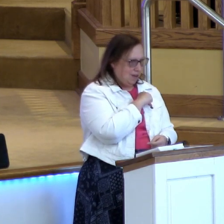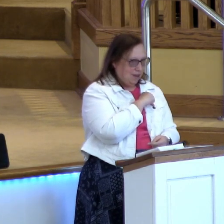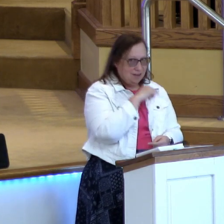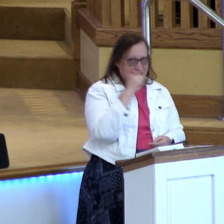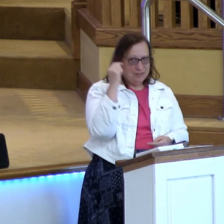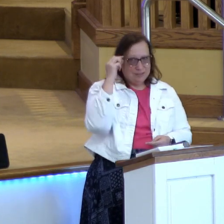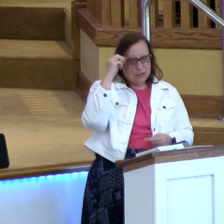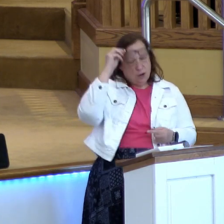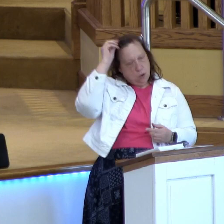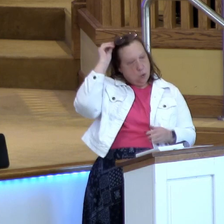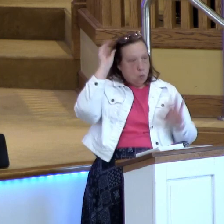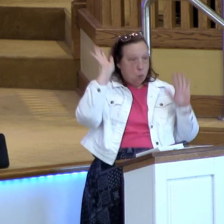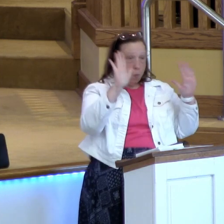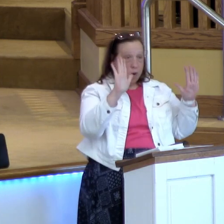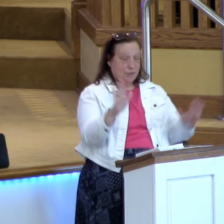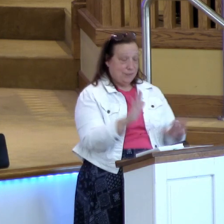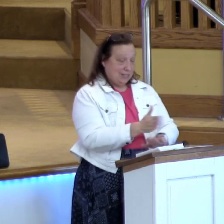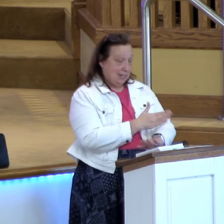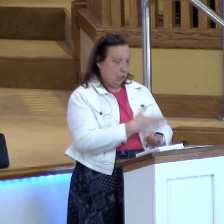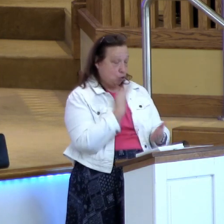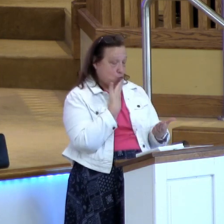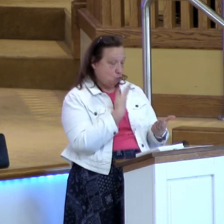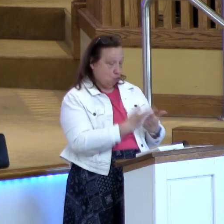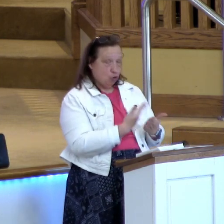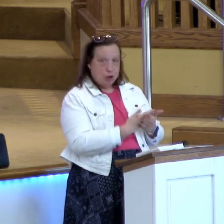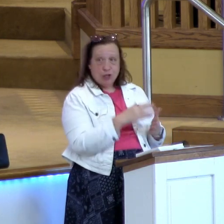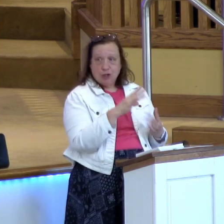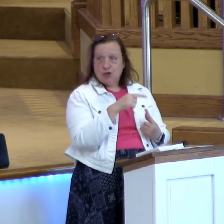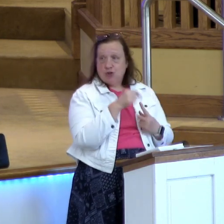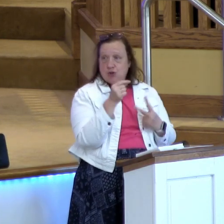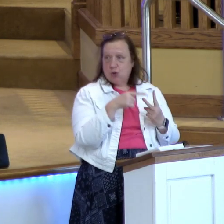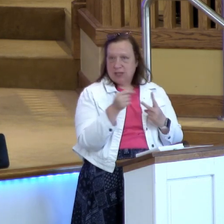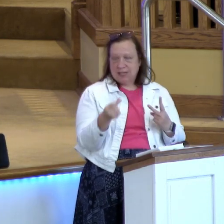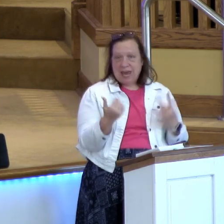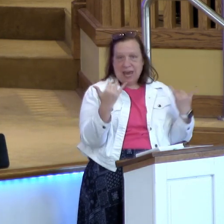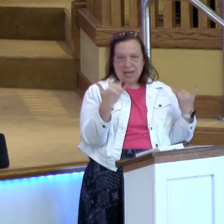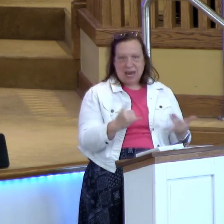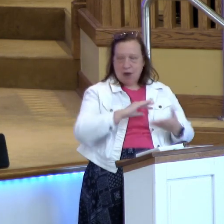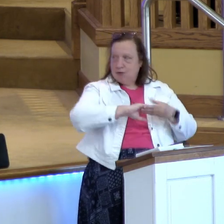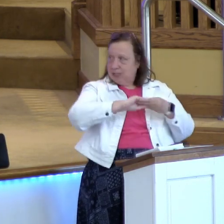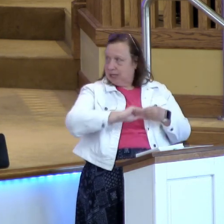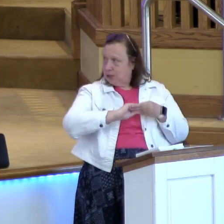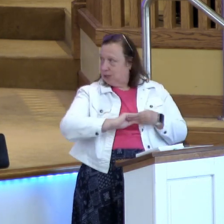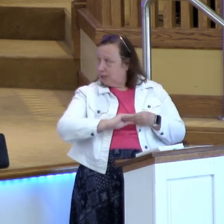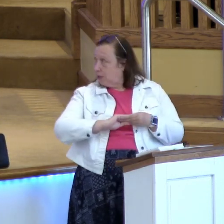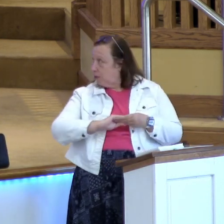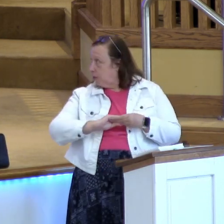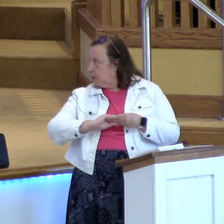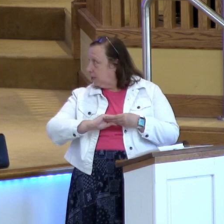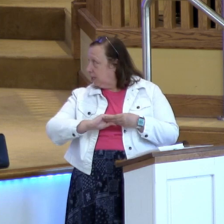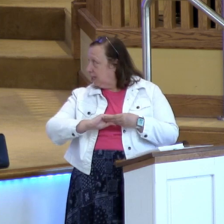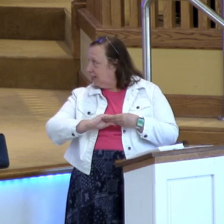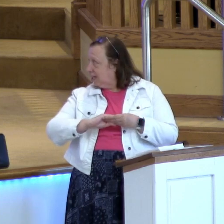Amen. Great singing, church. Good, good, good choice, Brother Carlisle. We'll have our hand singing song this time. Brother Hurst, thank you so much.